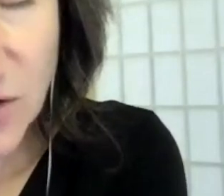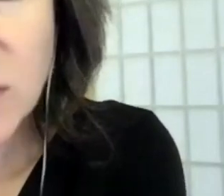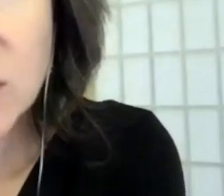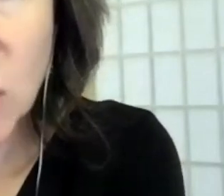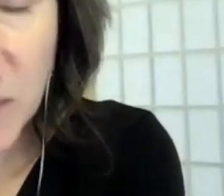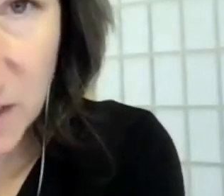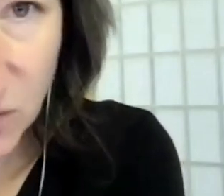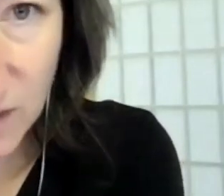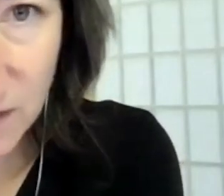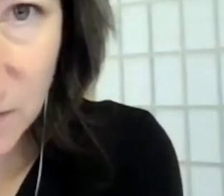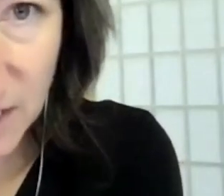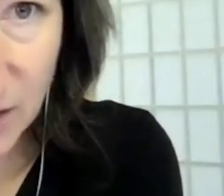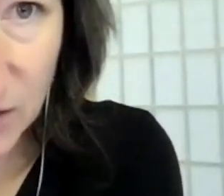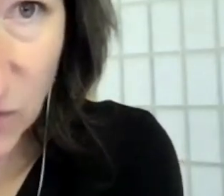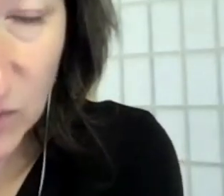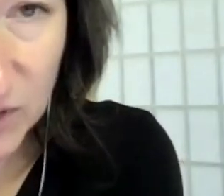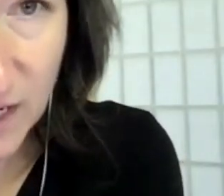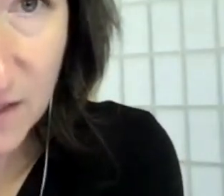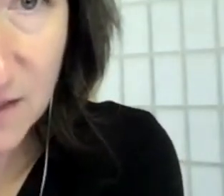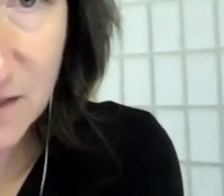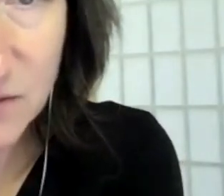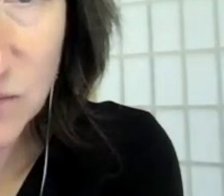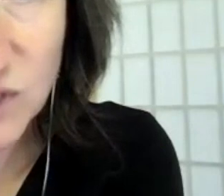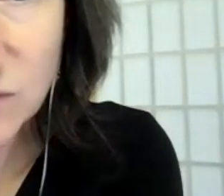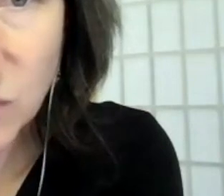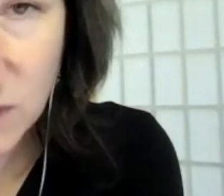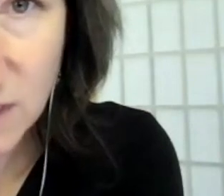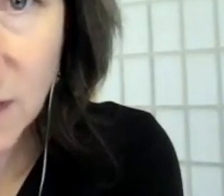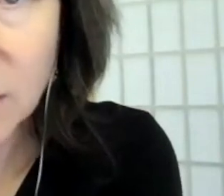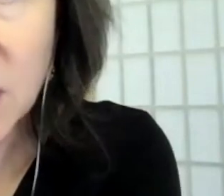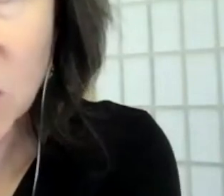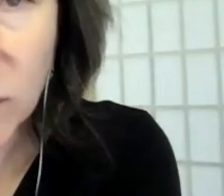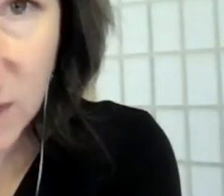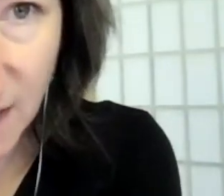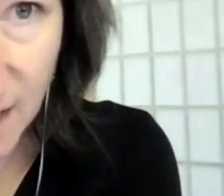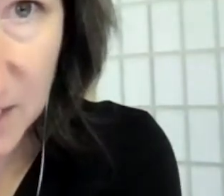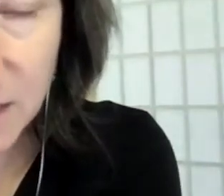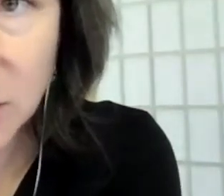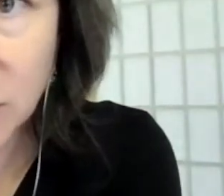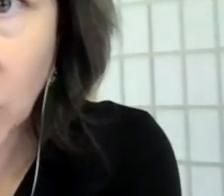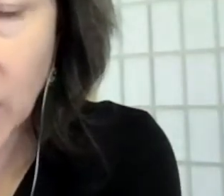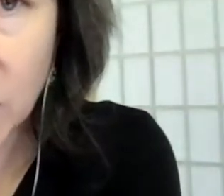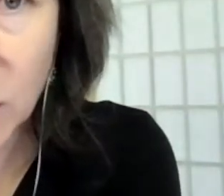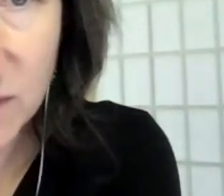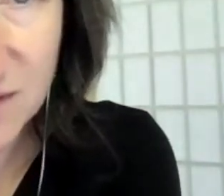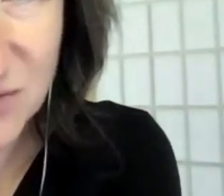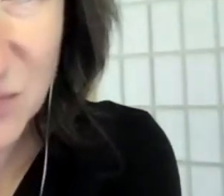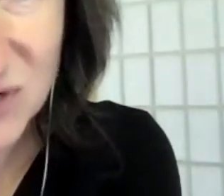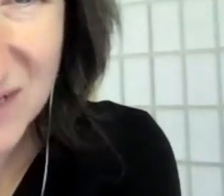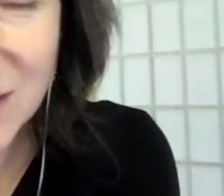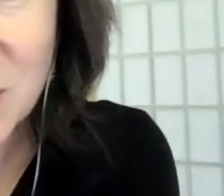there are so many nuances to be carried forward, and it's in reinforcing and meeting over time in an iterative way where